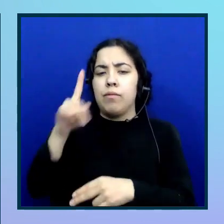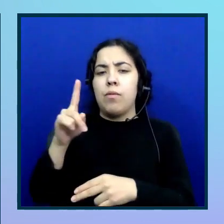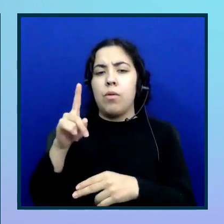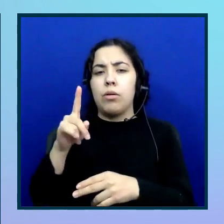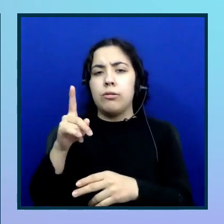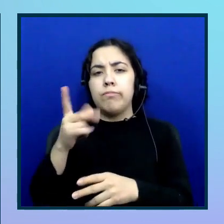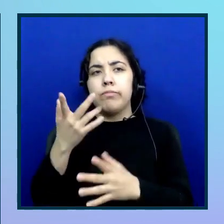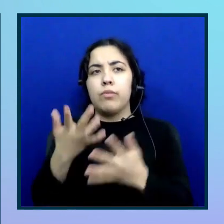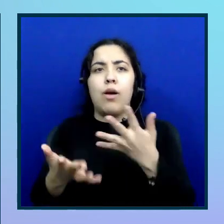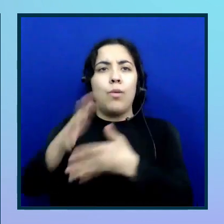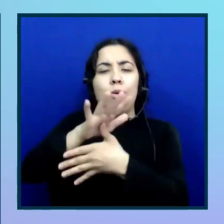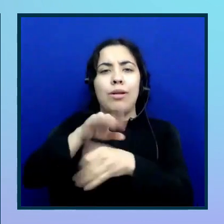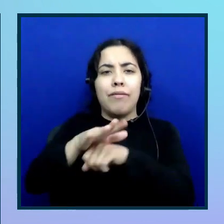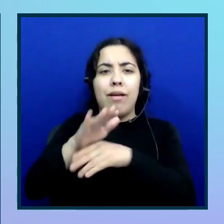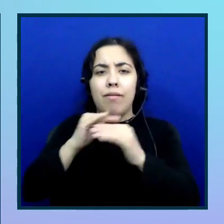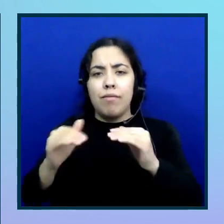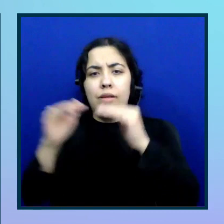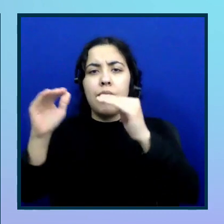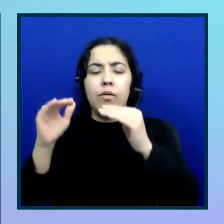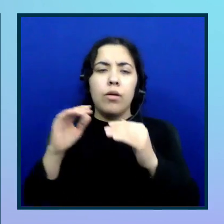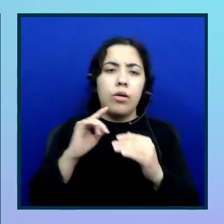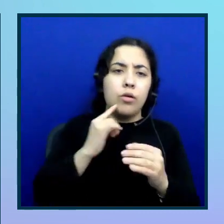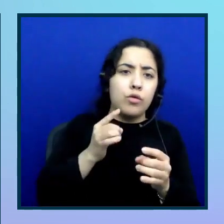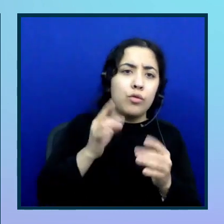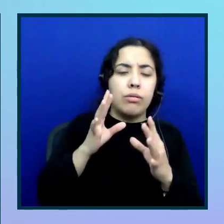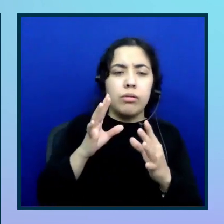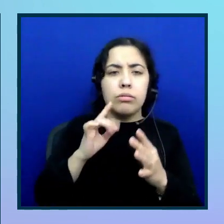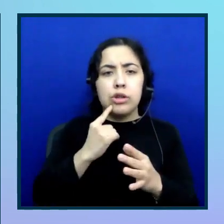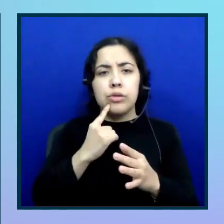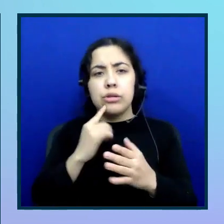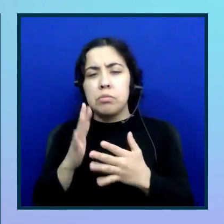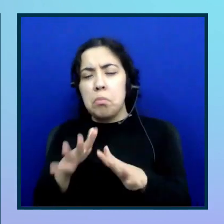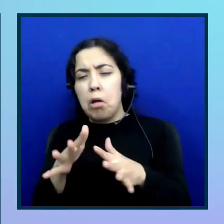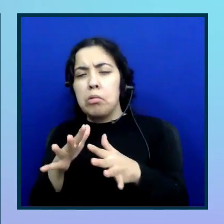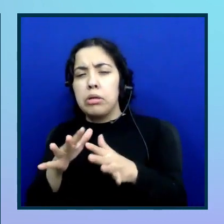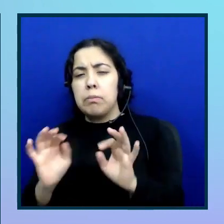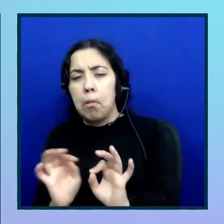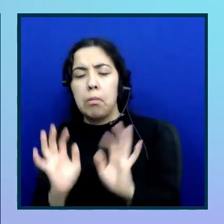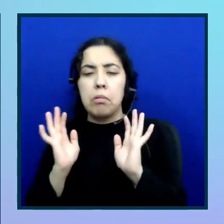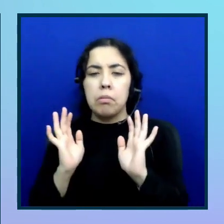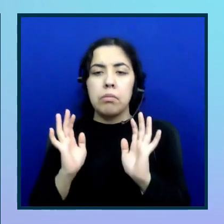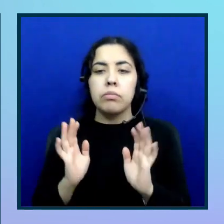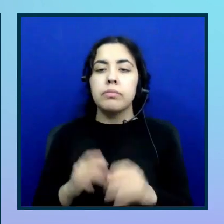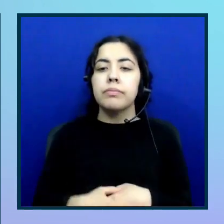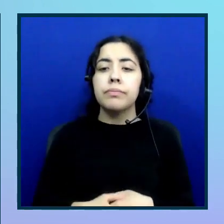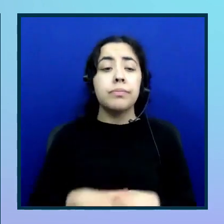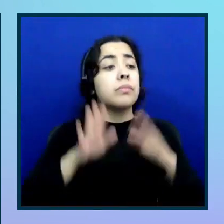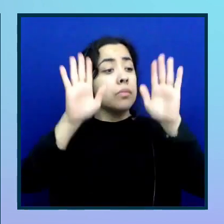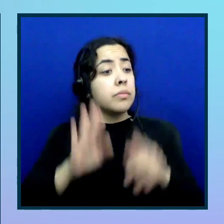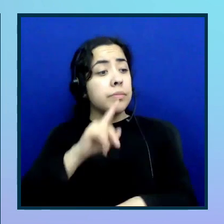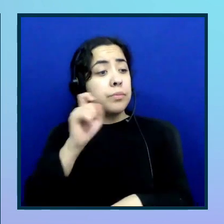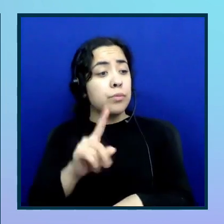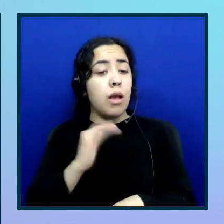by Axe Dev tools, such as critical, serious, moderate, and minor? Okay, so another great question. What